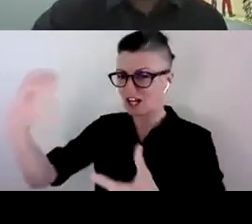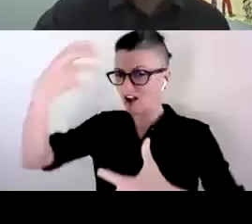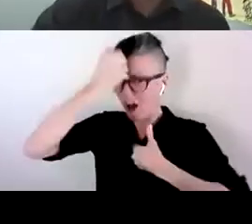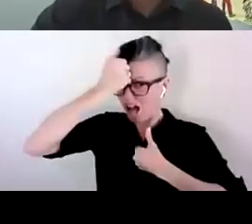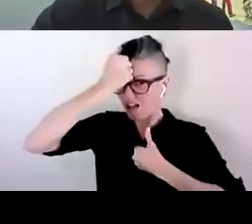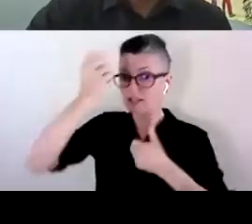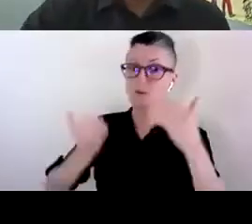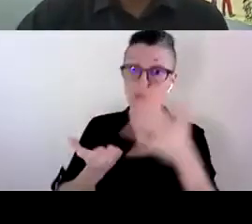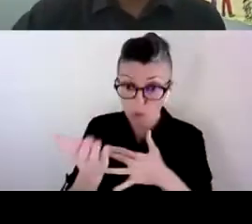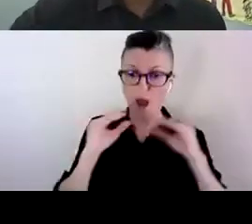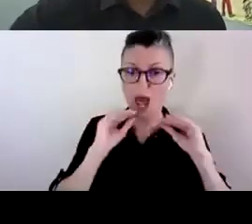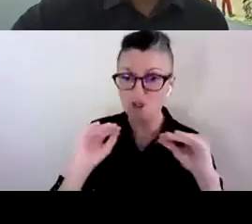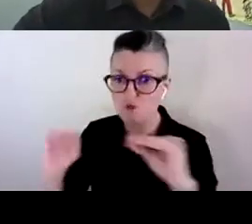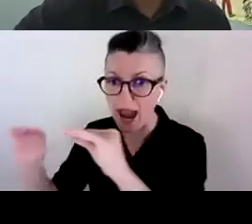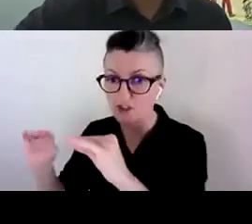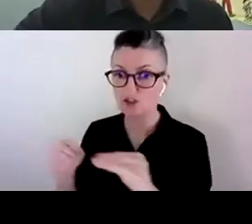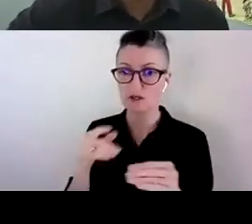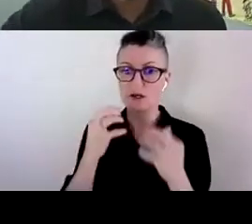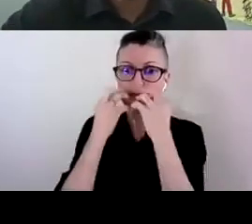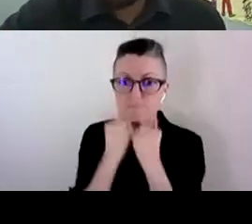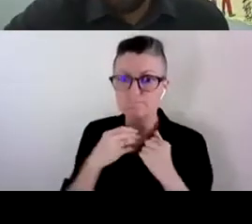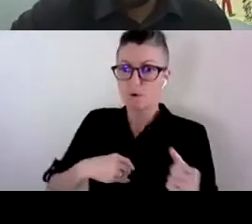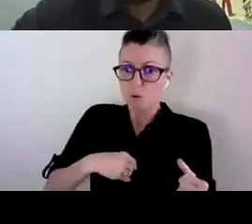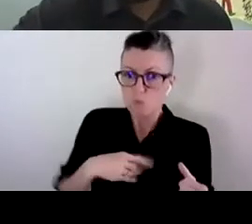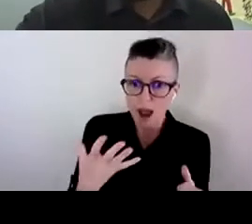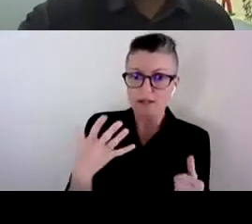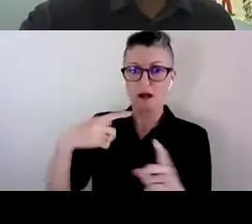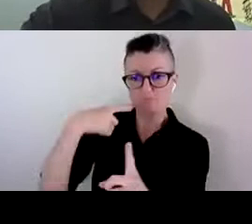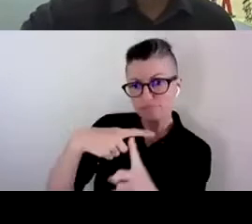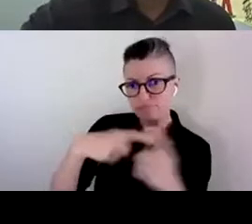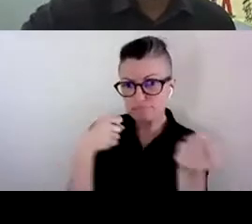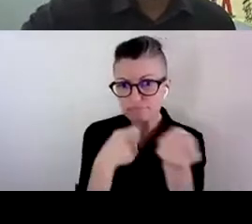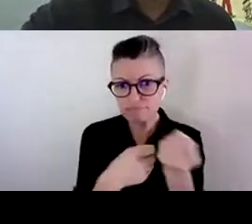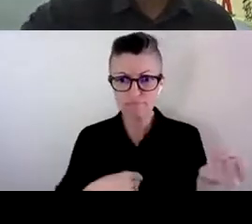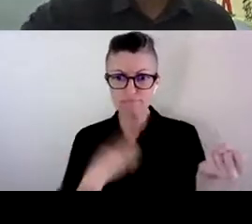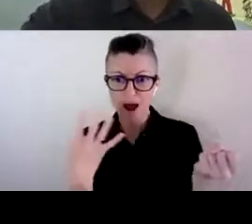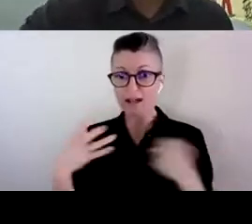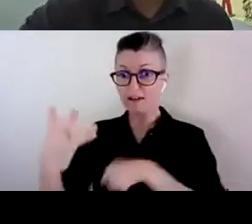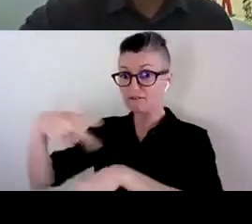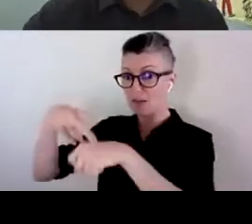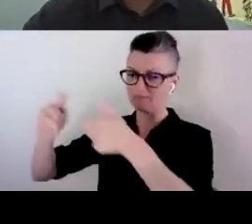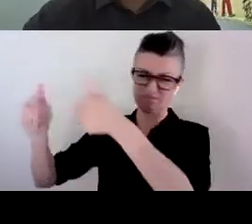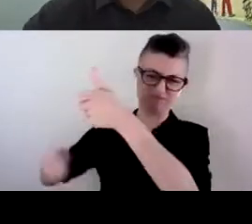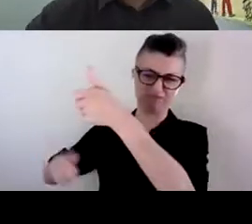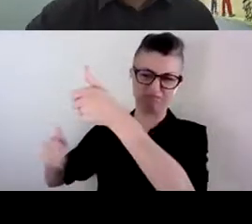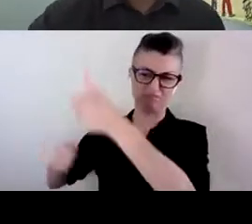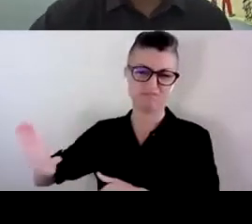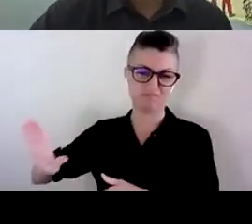be pro-white, and this reward system still exists today. For Filipinos, our